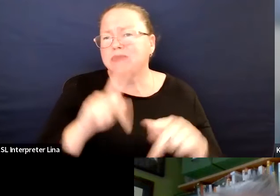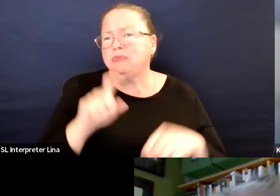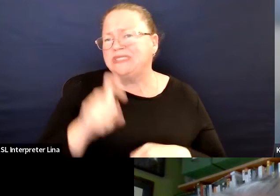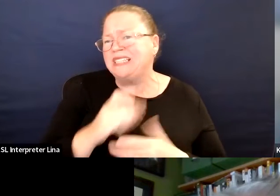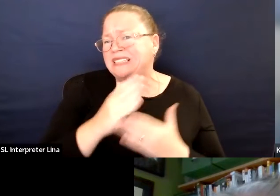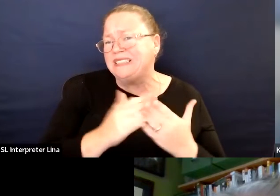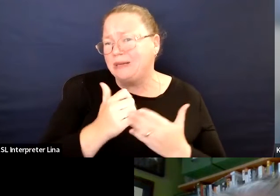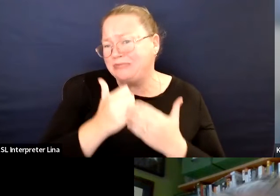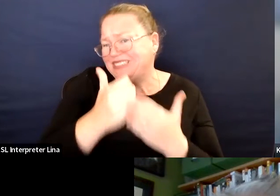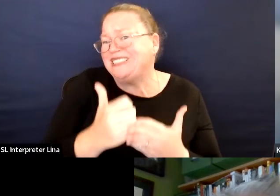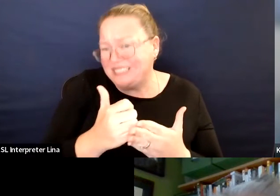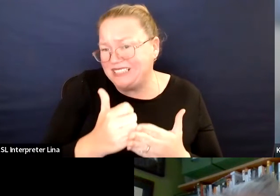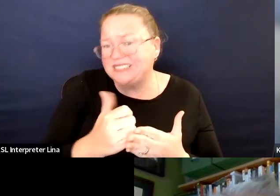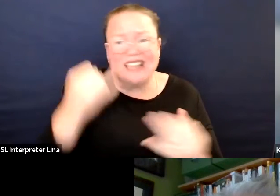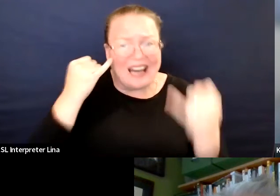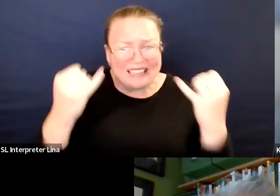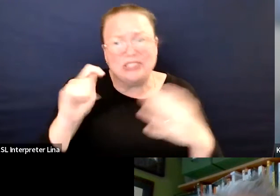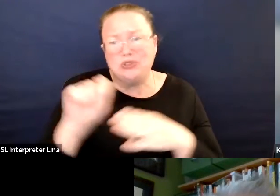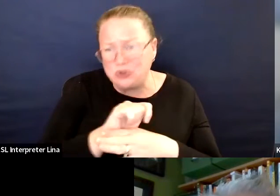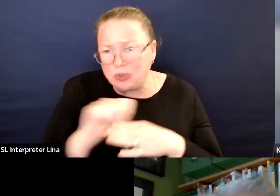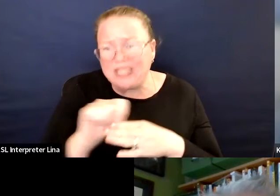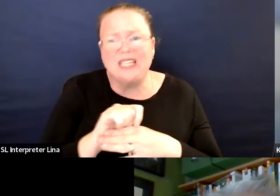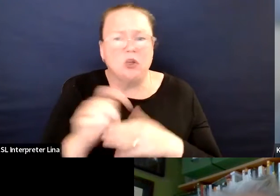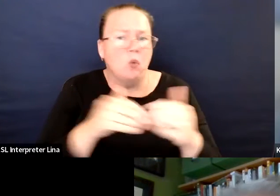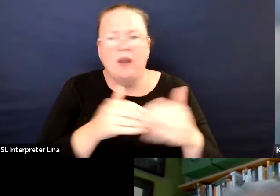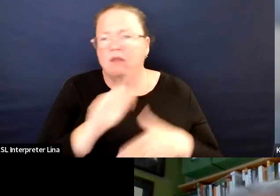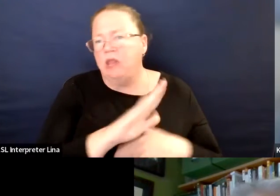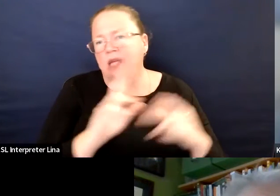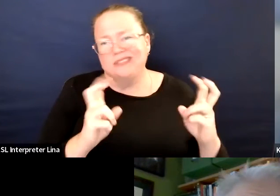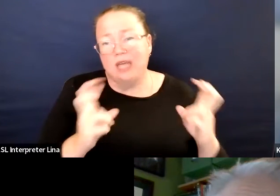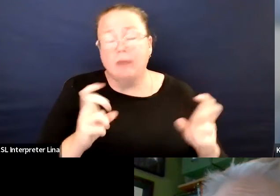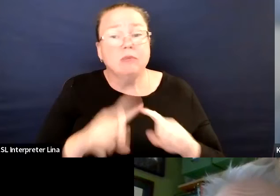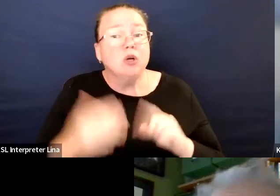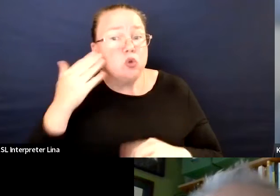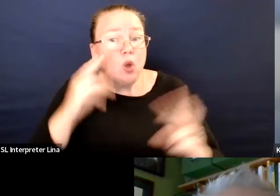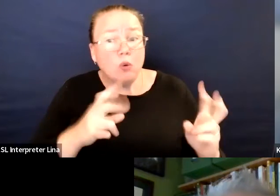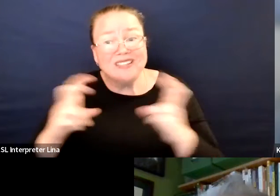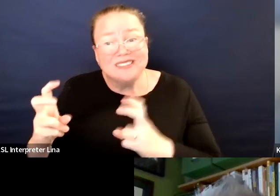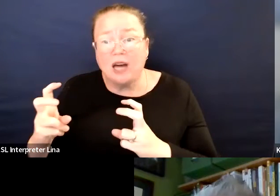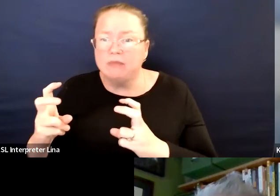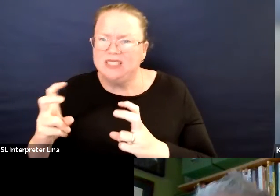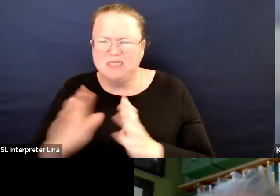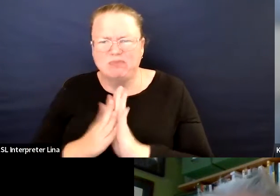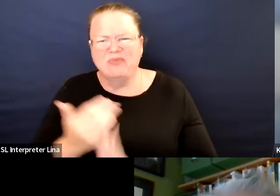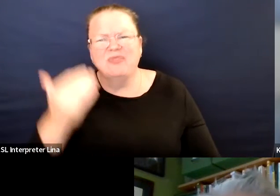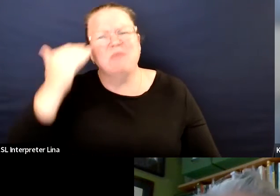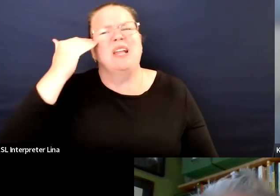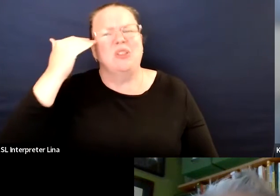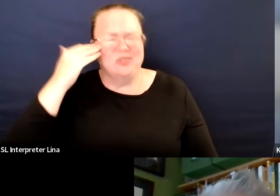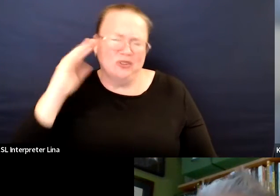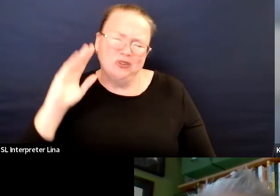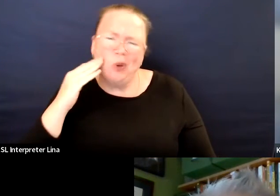some assistance, ideas and training about that, whatever the topic is. But the topics, they are so very familiar, aren't they? Access